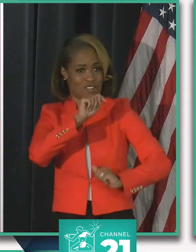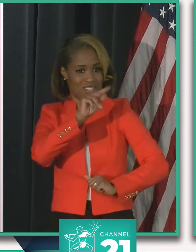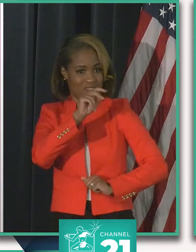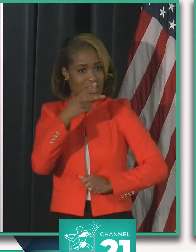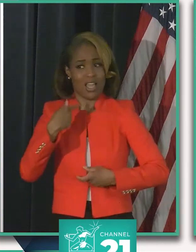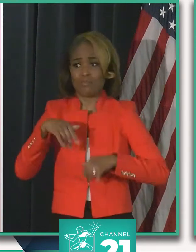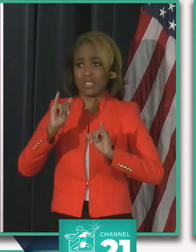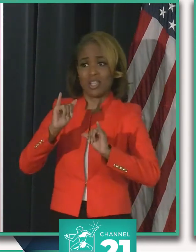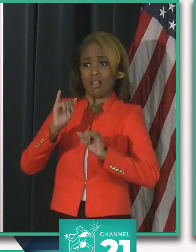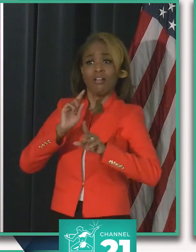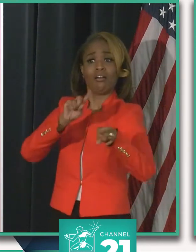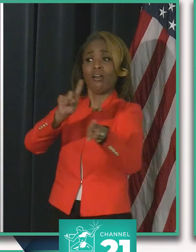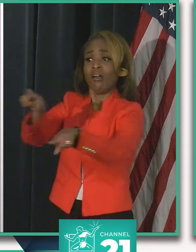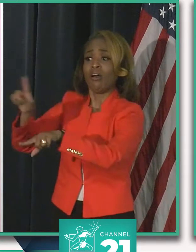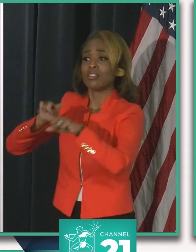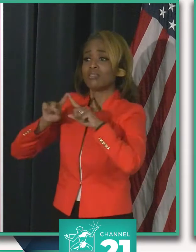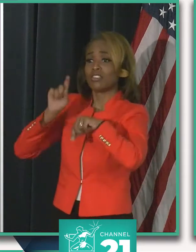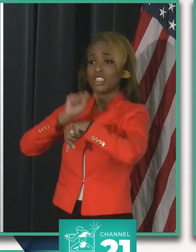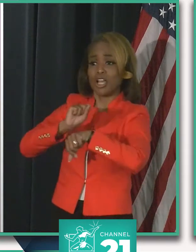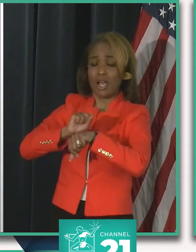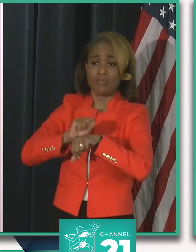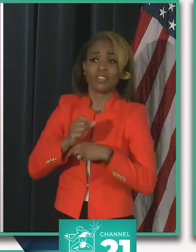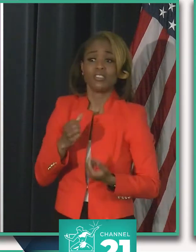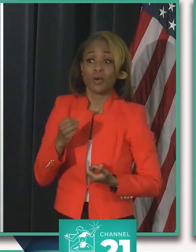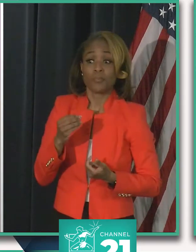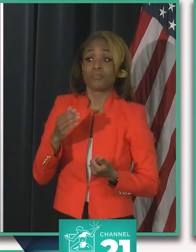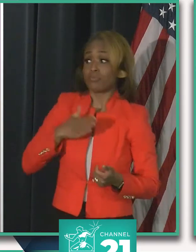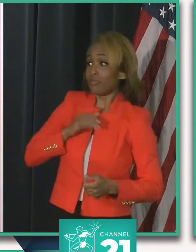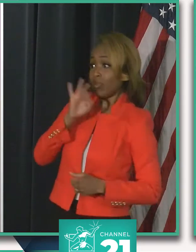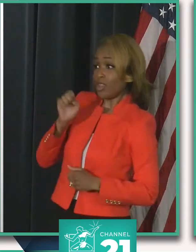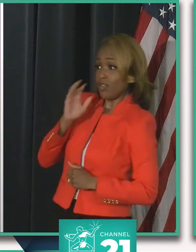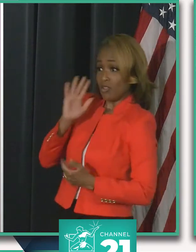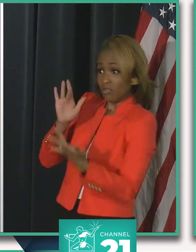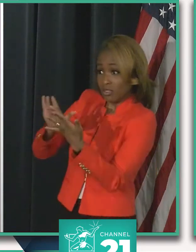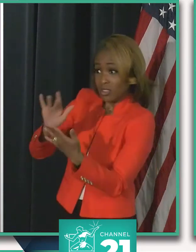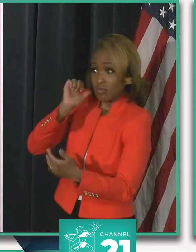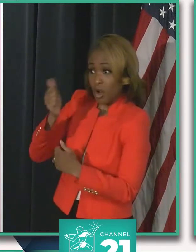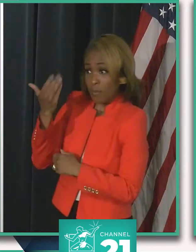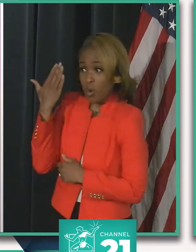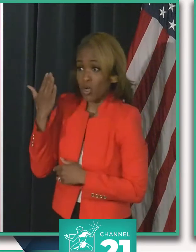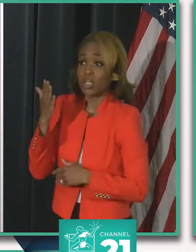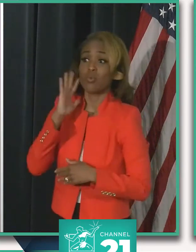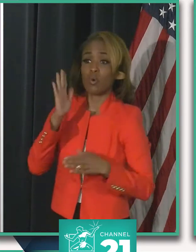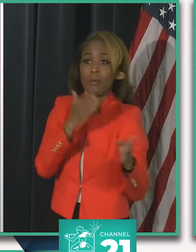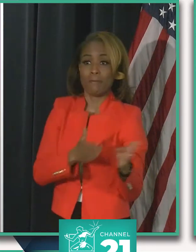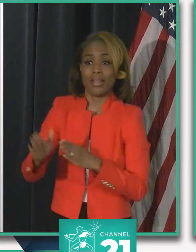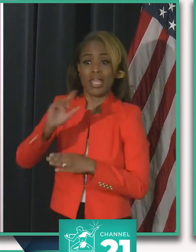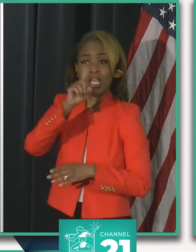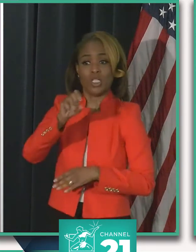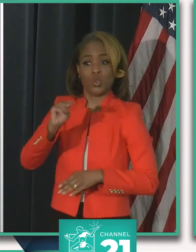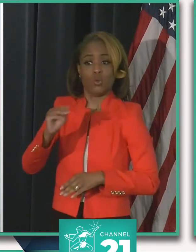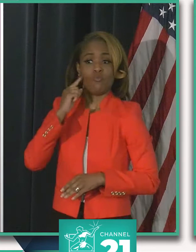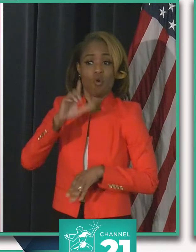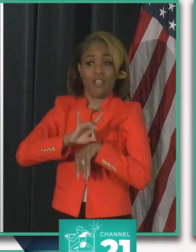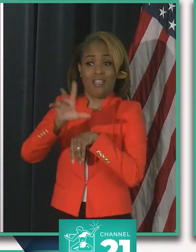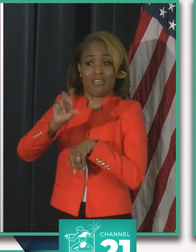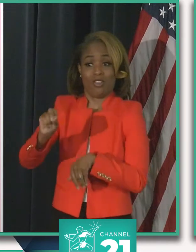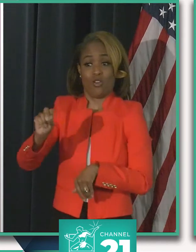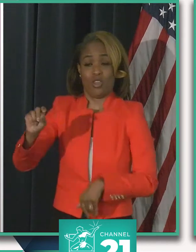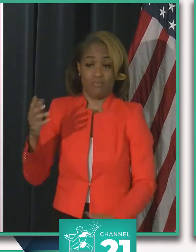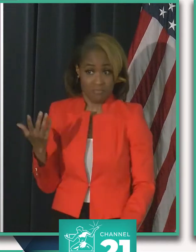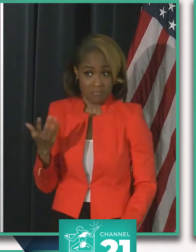on our job site. So, yes, that would be great. So my office will get in touch with you first thing in the morning. Let's plan a Zoom call for 8:30.